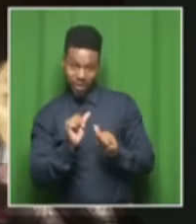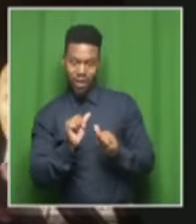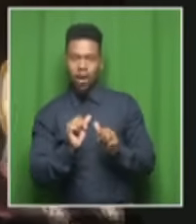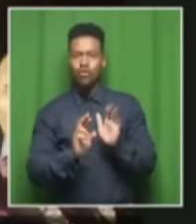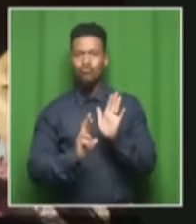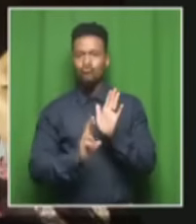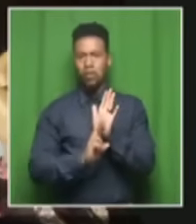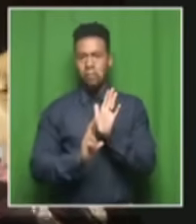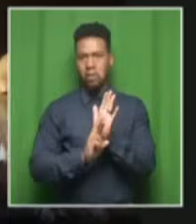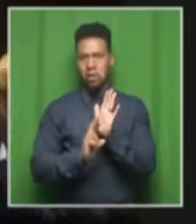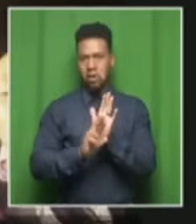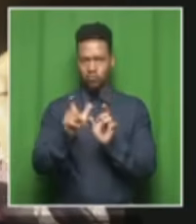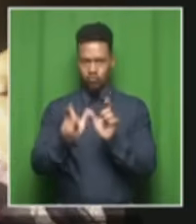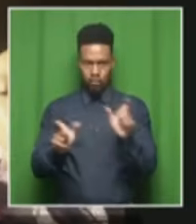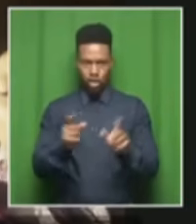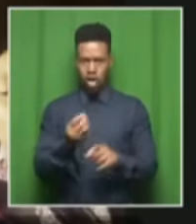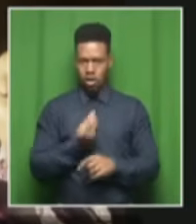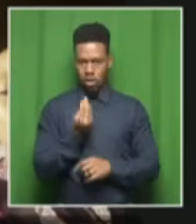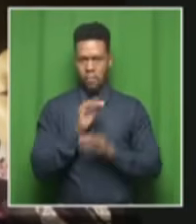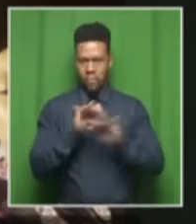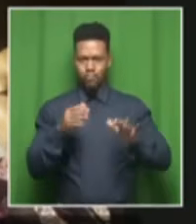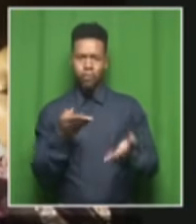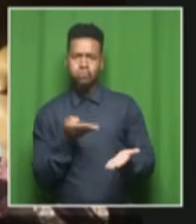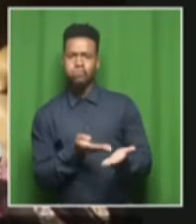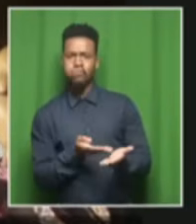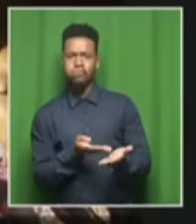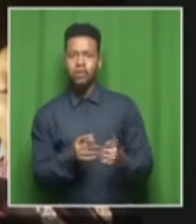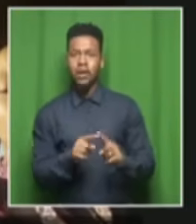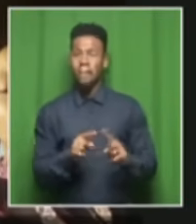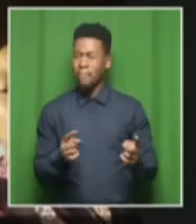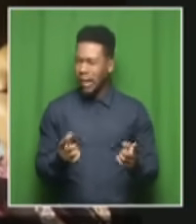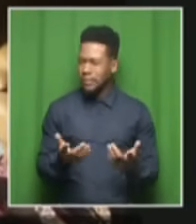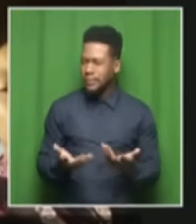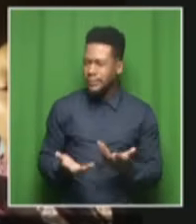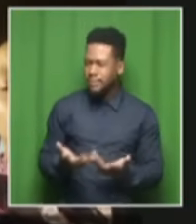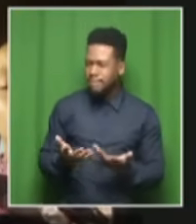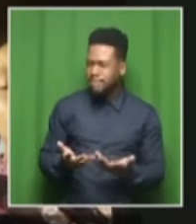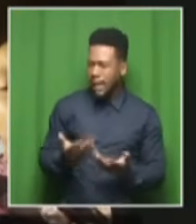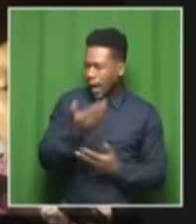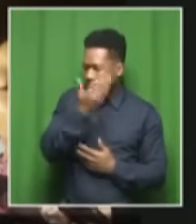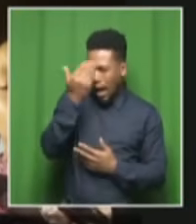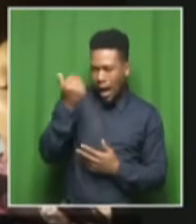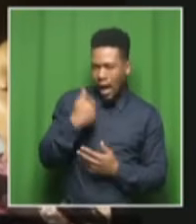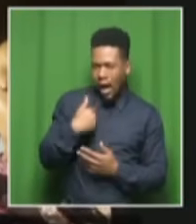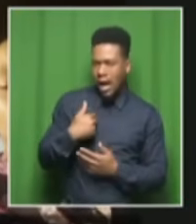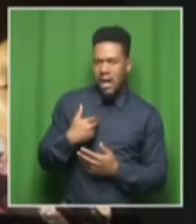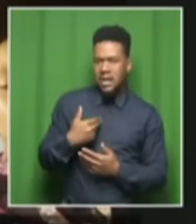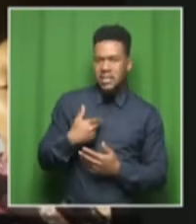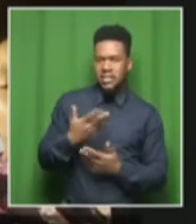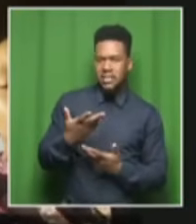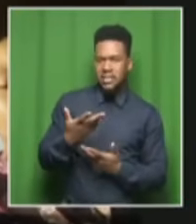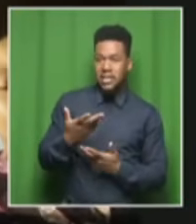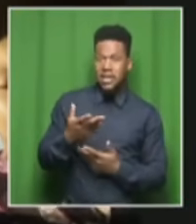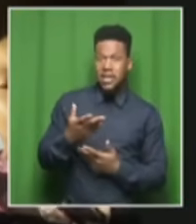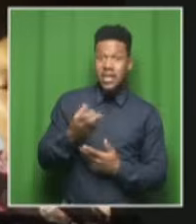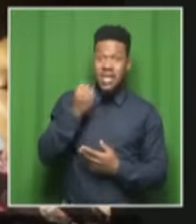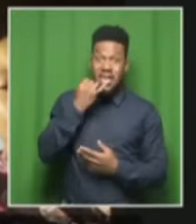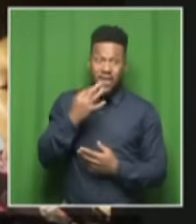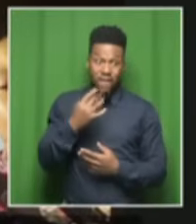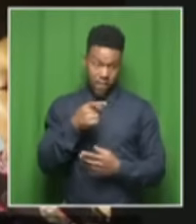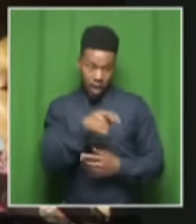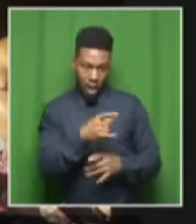in their structures as things stand. I don't know how are they going to, you know, to deal with that when they get into government, if they